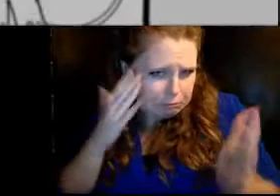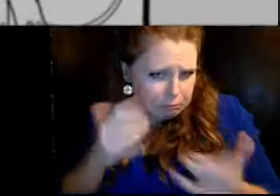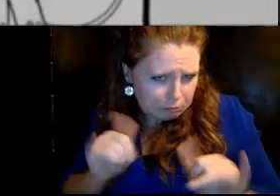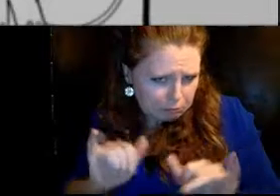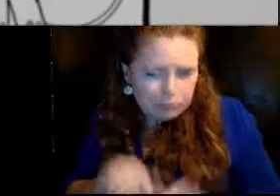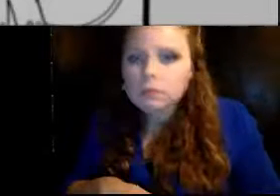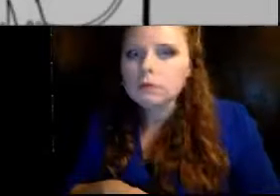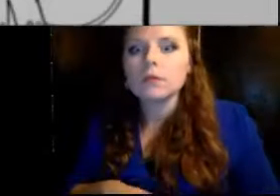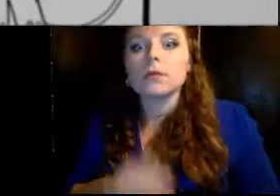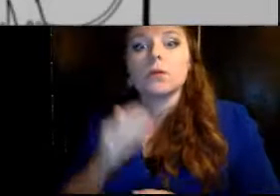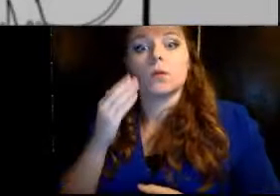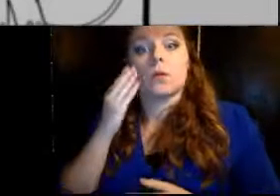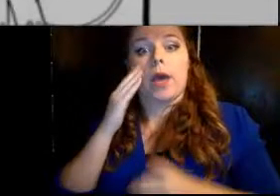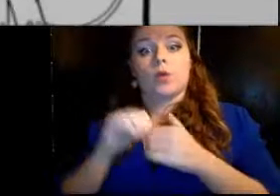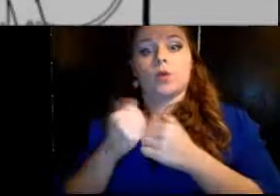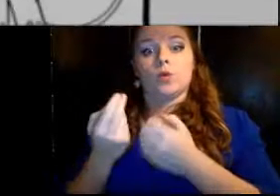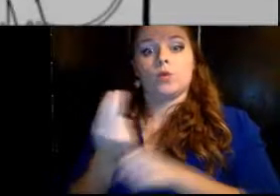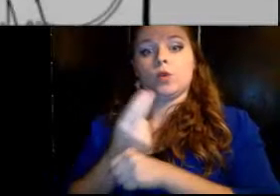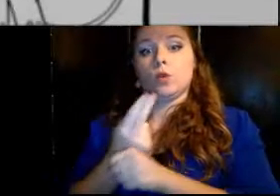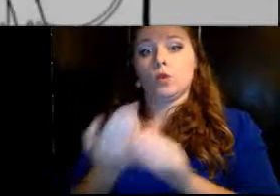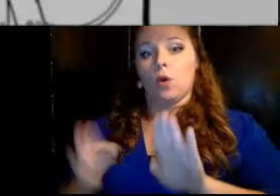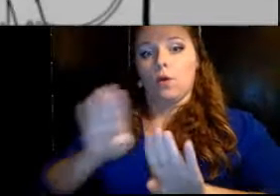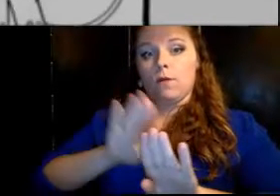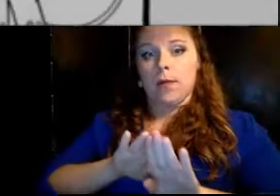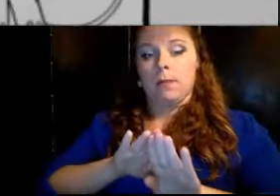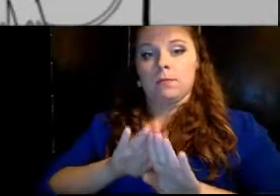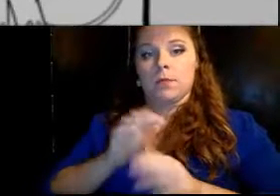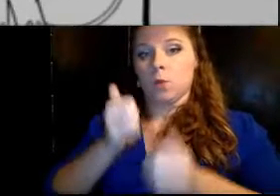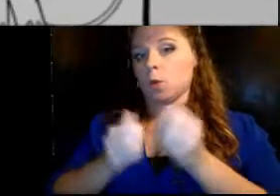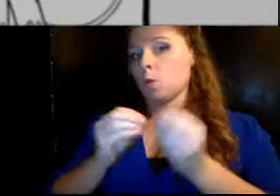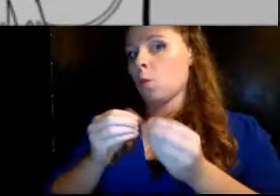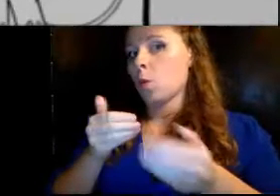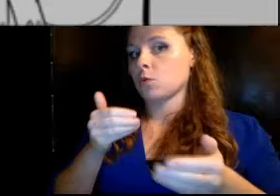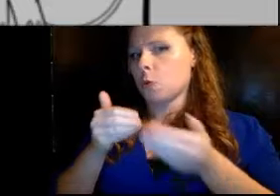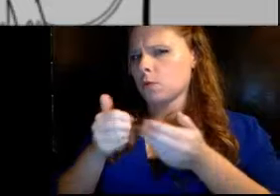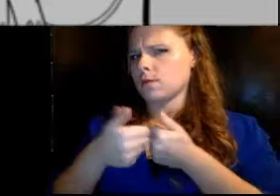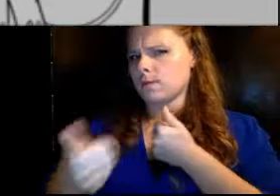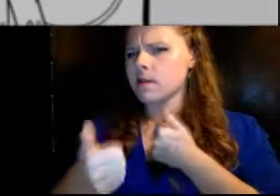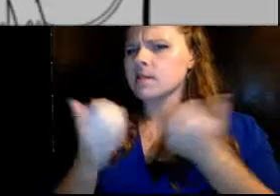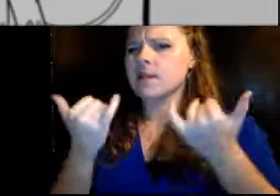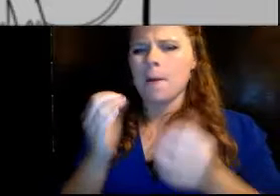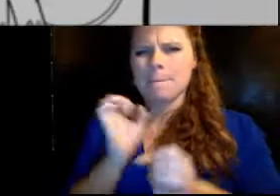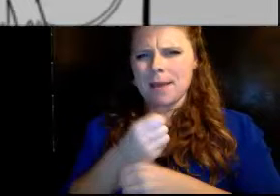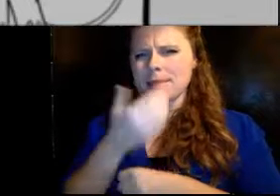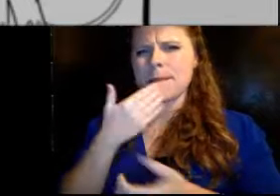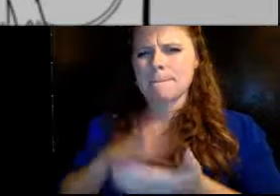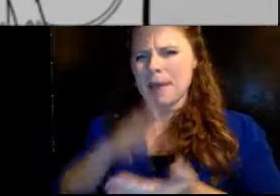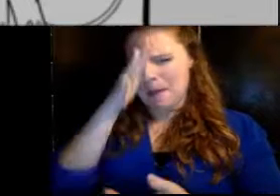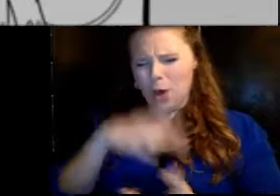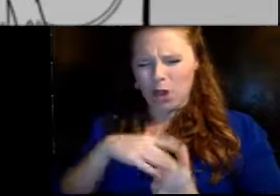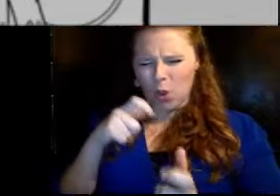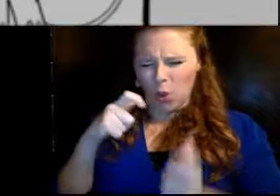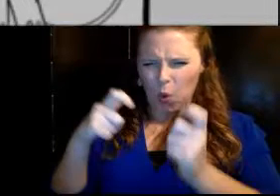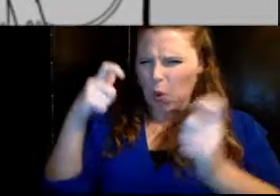So now that you know how overlapping can help tell the viewer which is closer, let's really make this bad guy